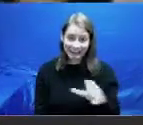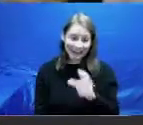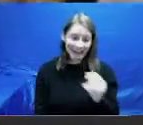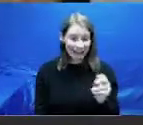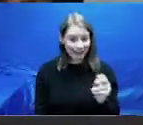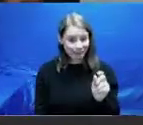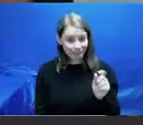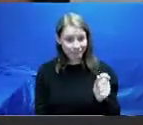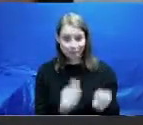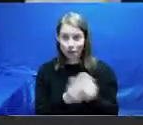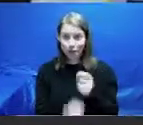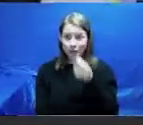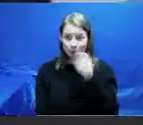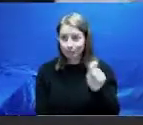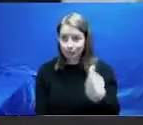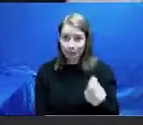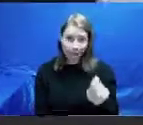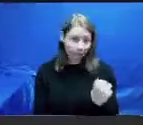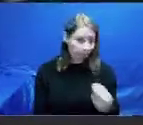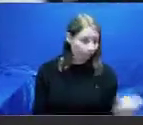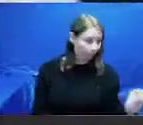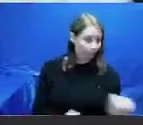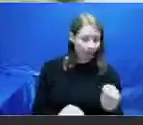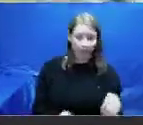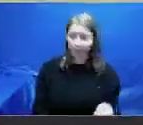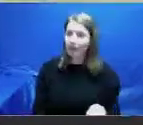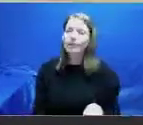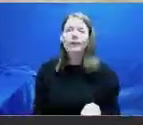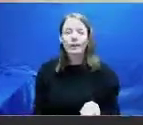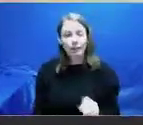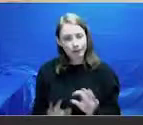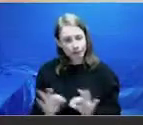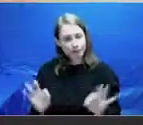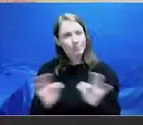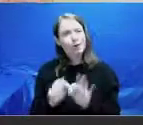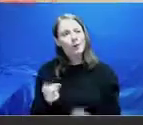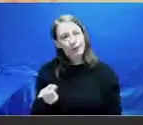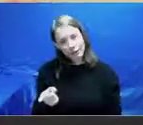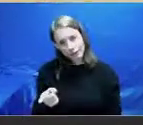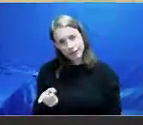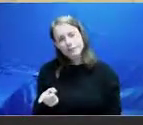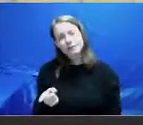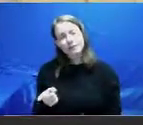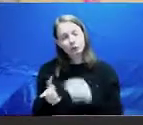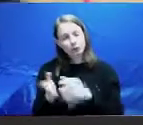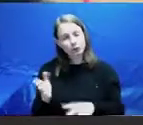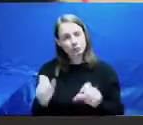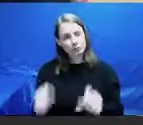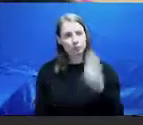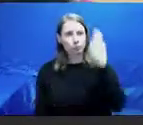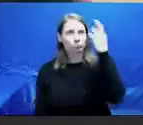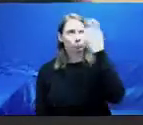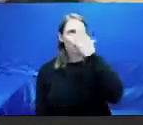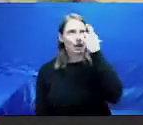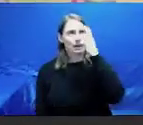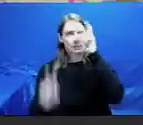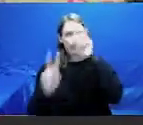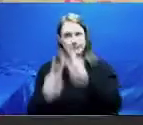I kind of got this. Keep that. And then they really feel this is my information.